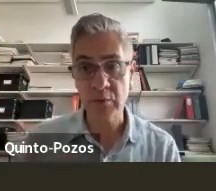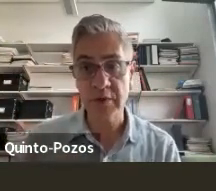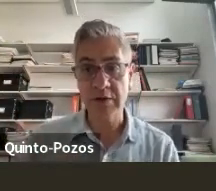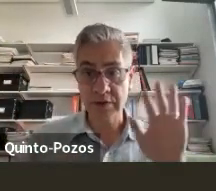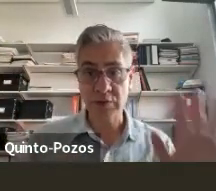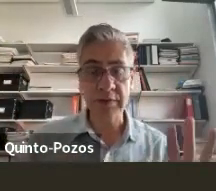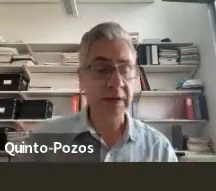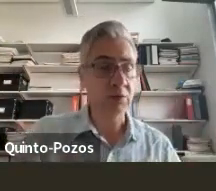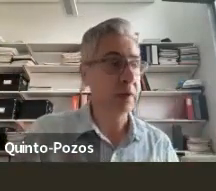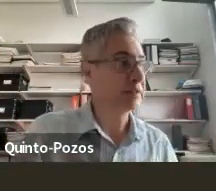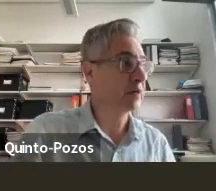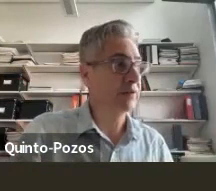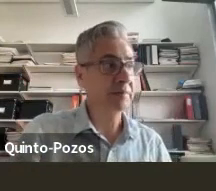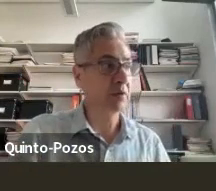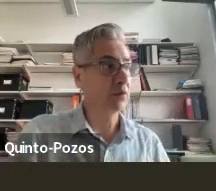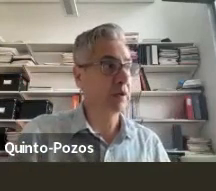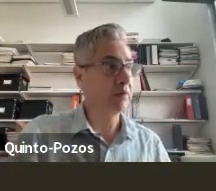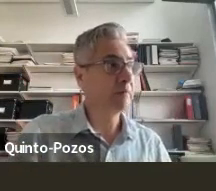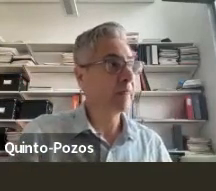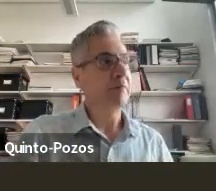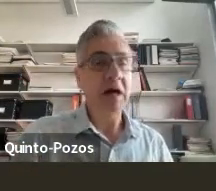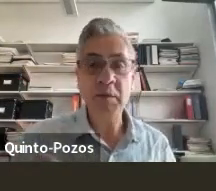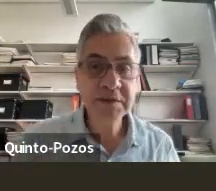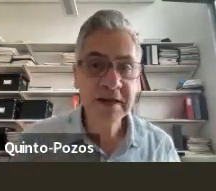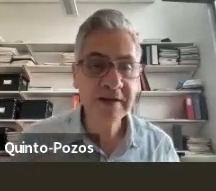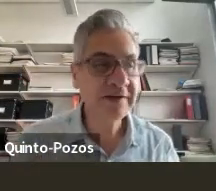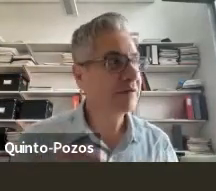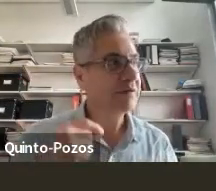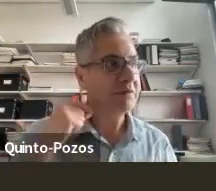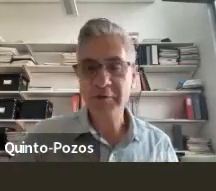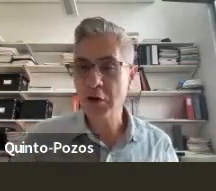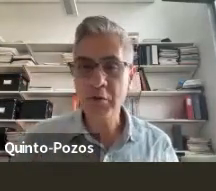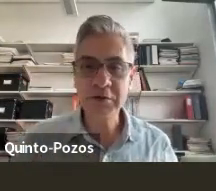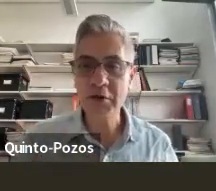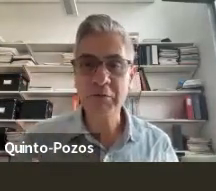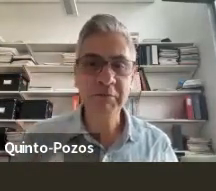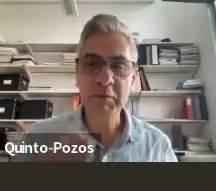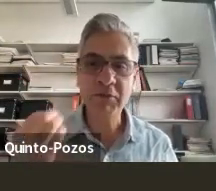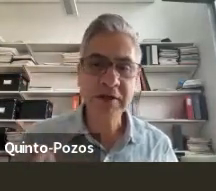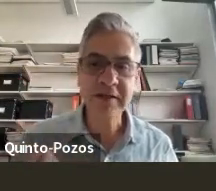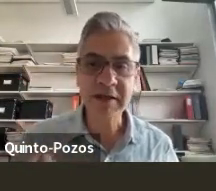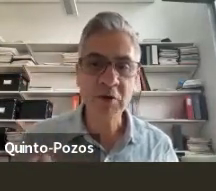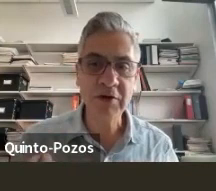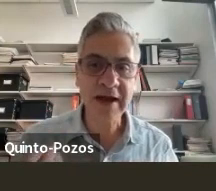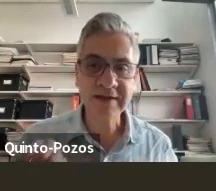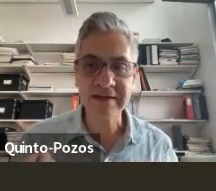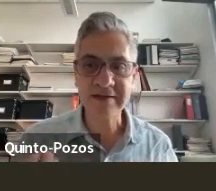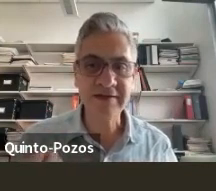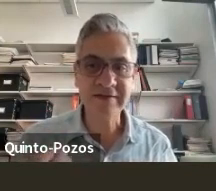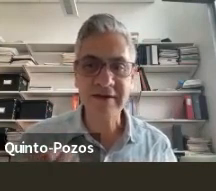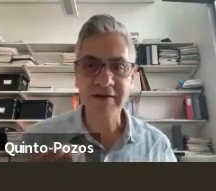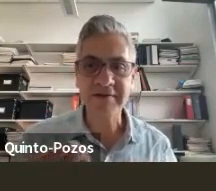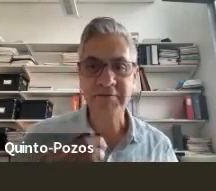part of the word count. It's only the page one stuff that's part of the word count. Common mistake, people forget to label their